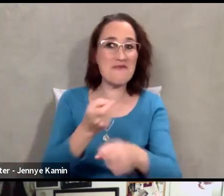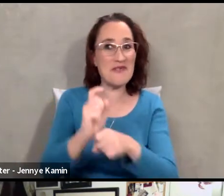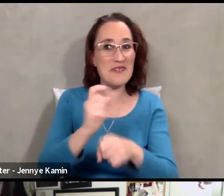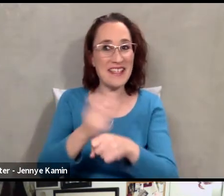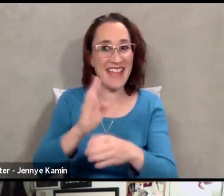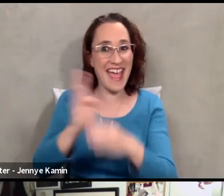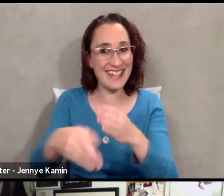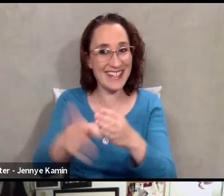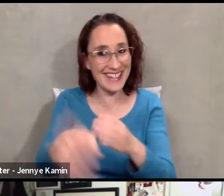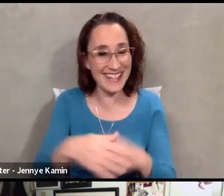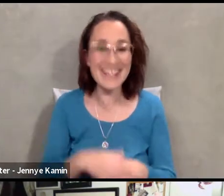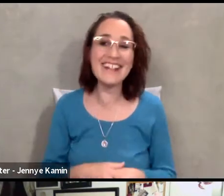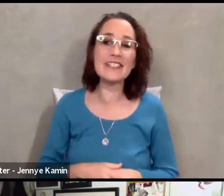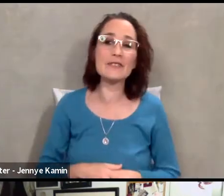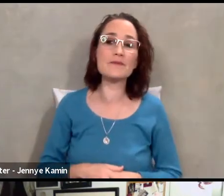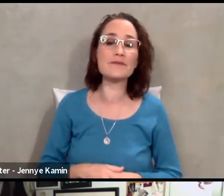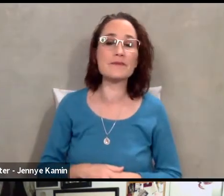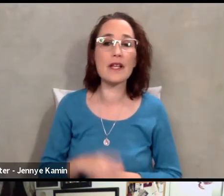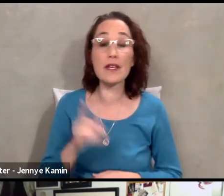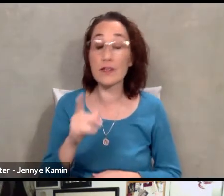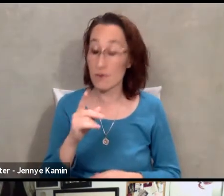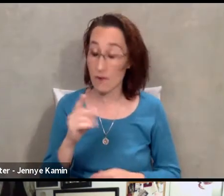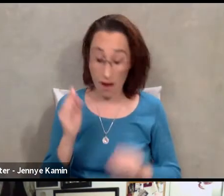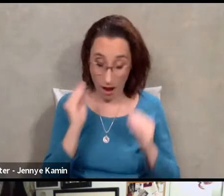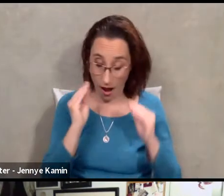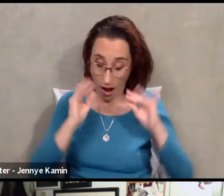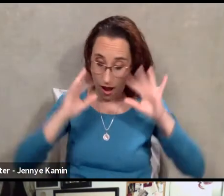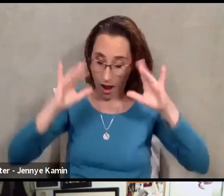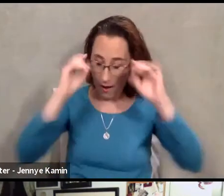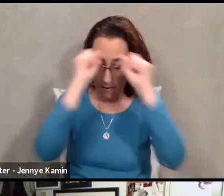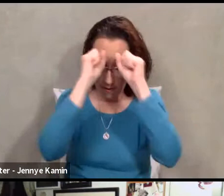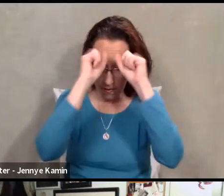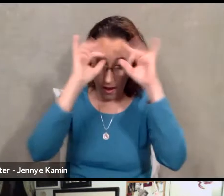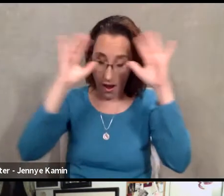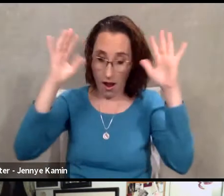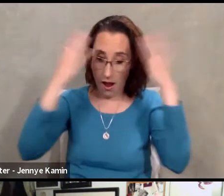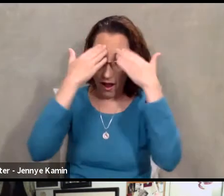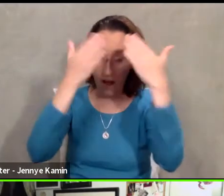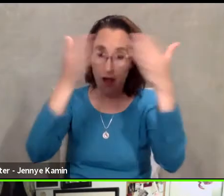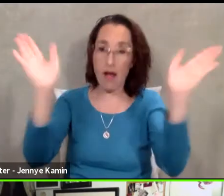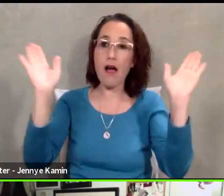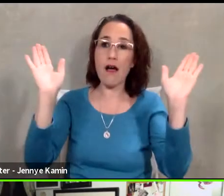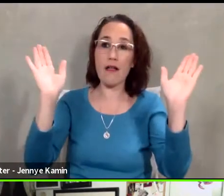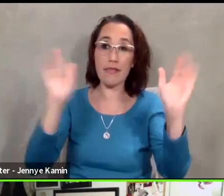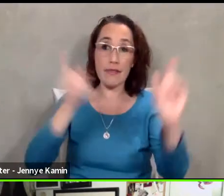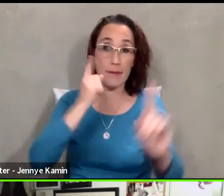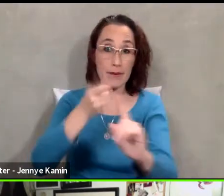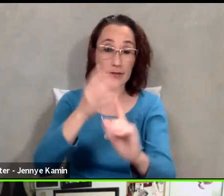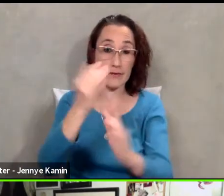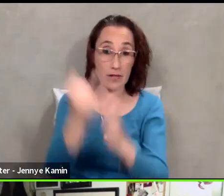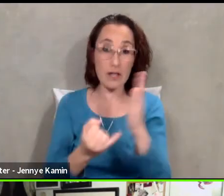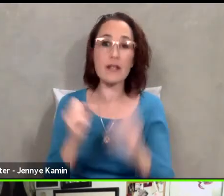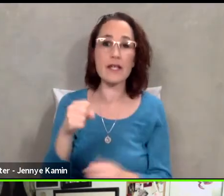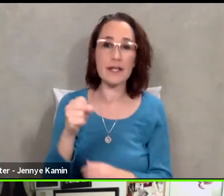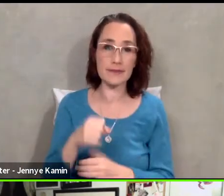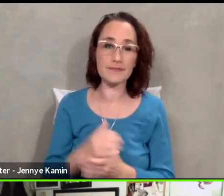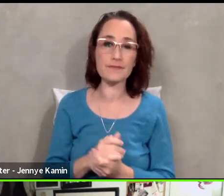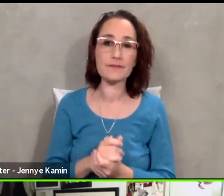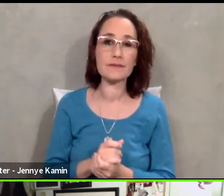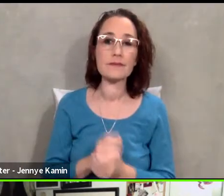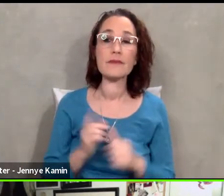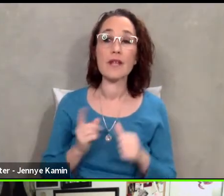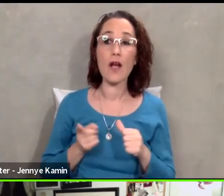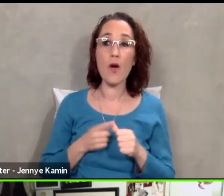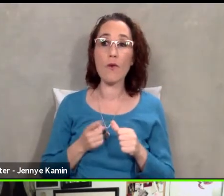to sort of like what you felt the purpose of your art was. I did, yes.